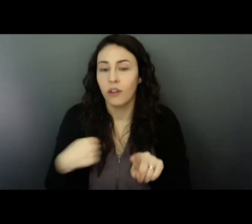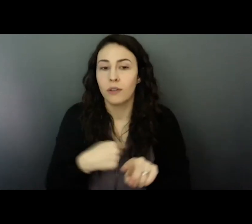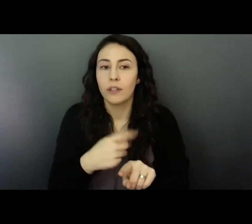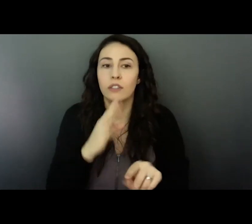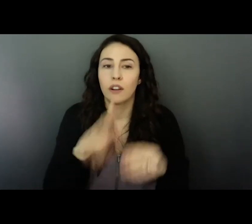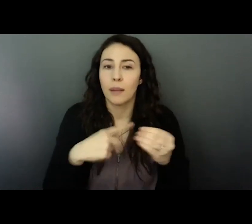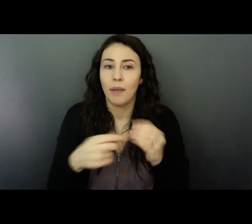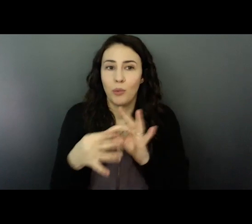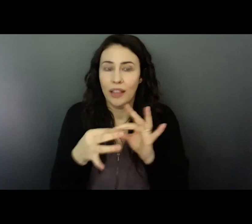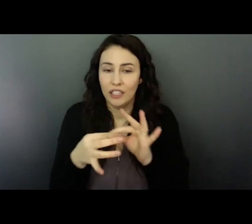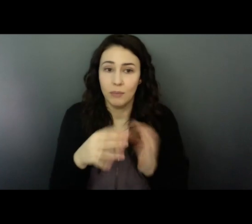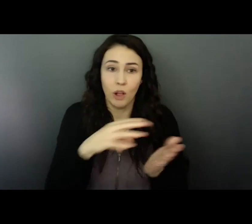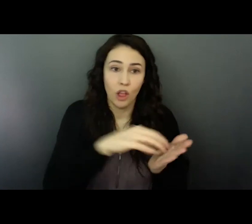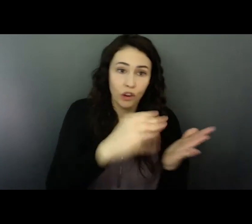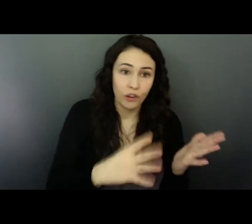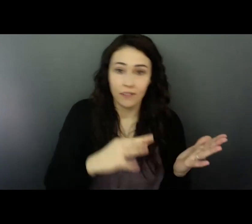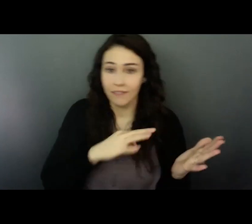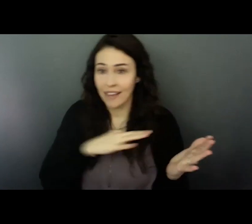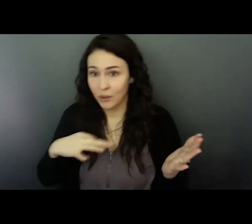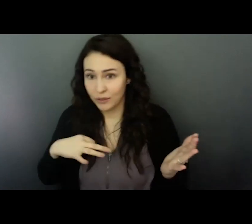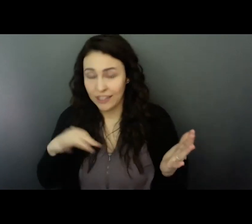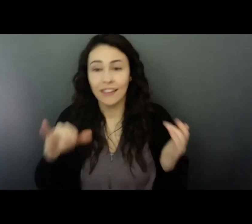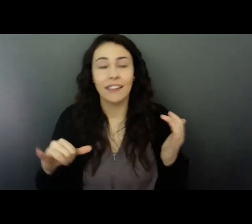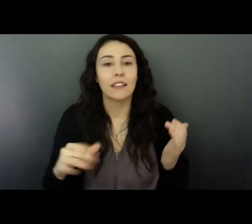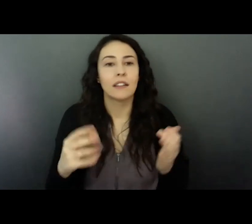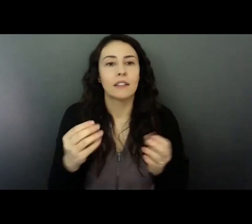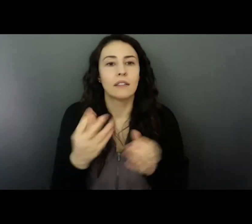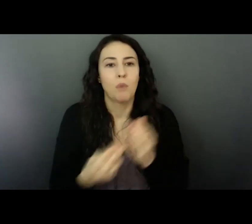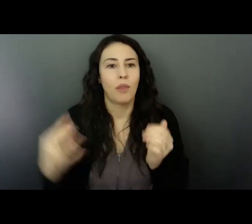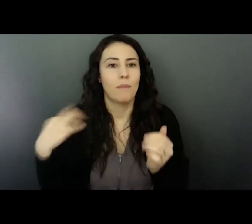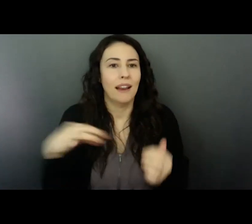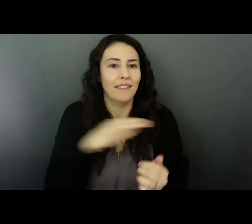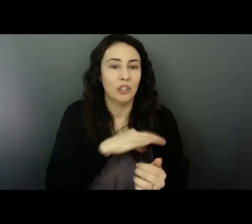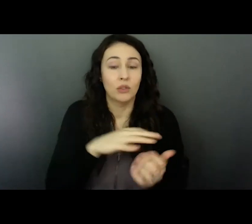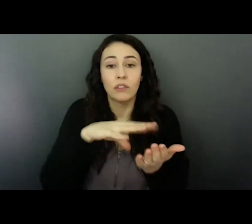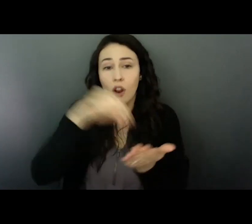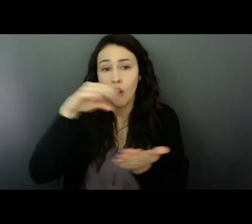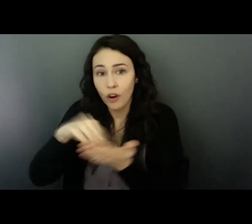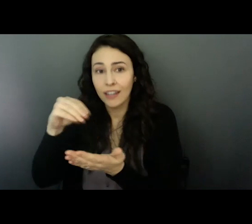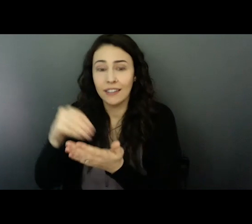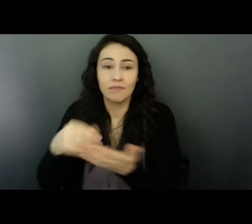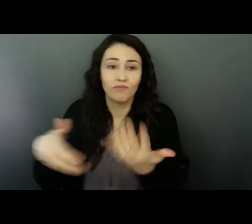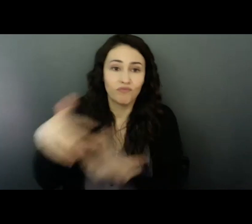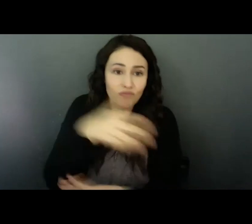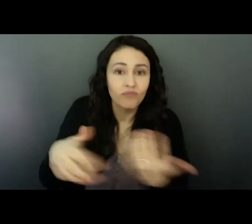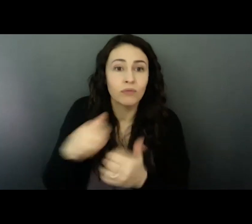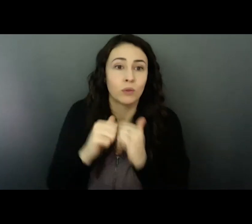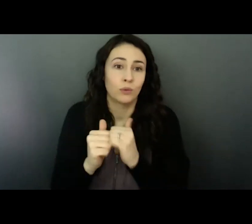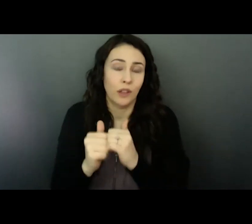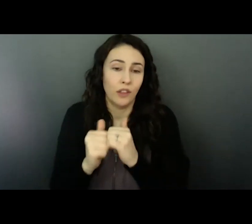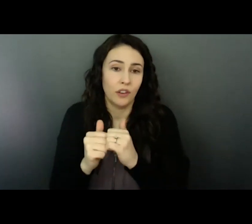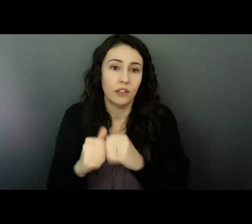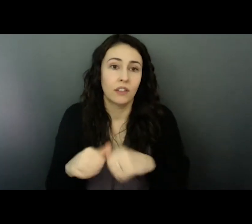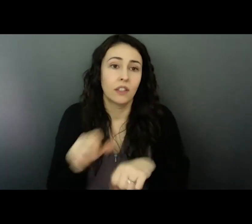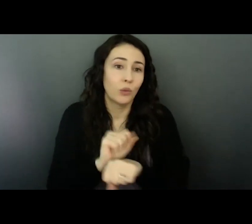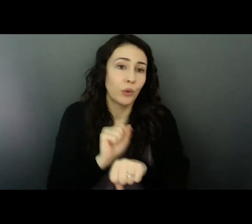as mutually beneficial, right? That we're learning from and with each other. Because working adults and adult